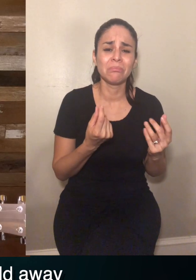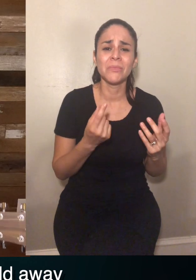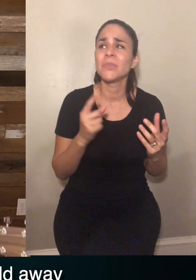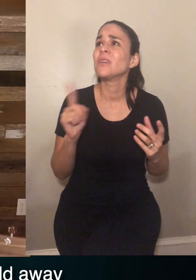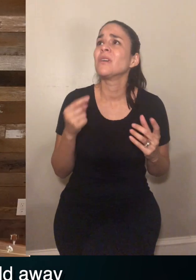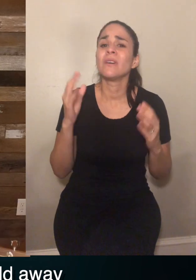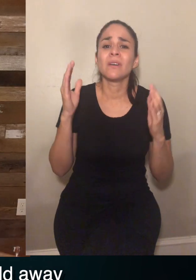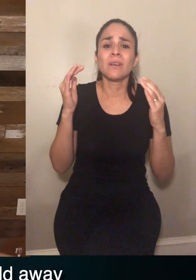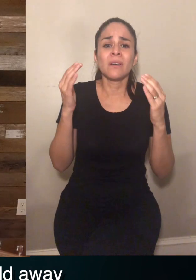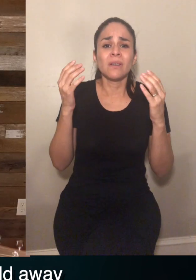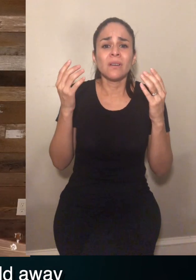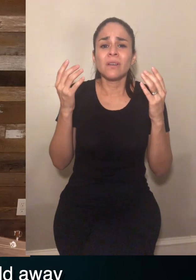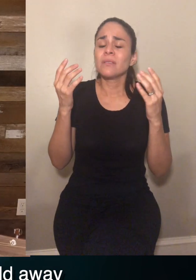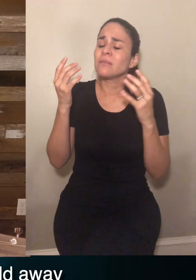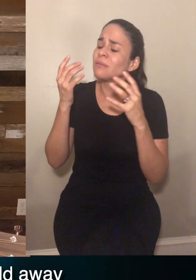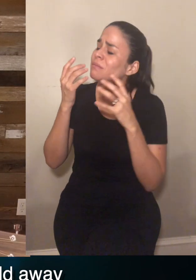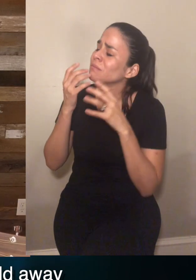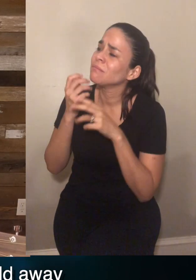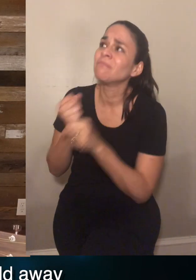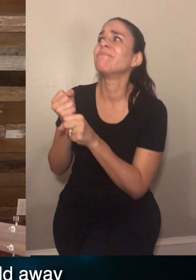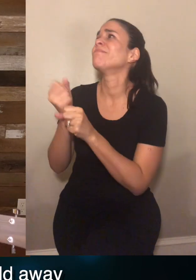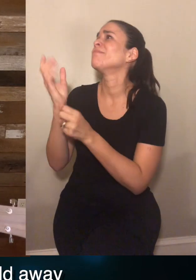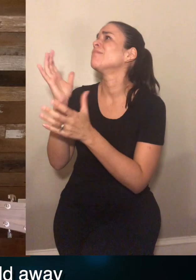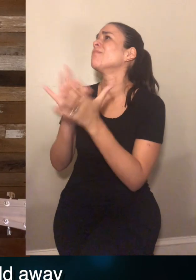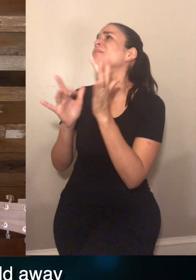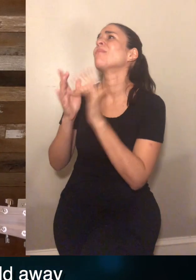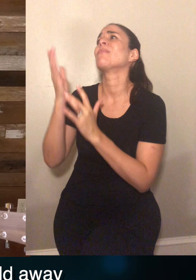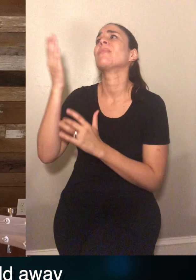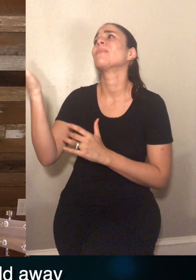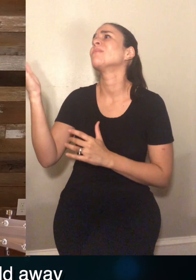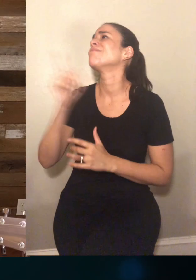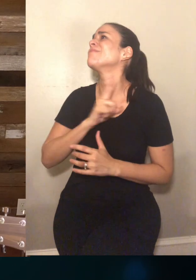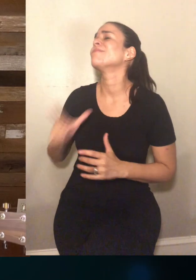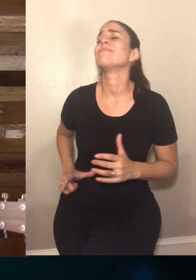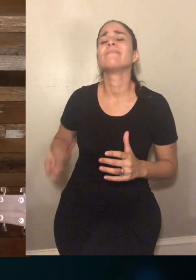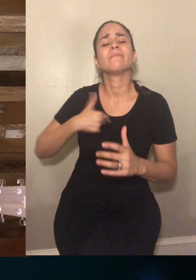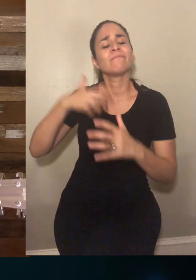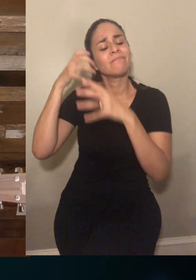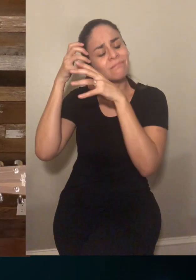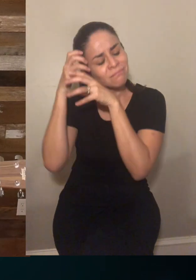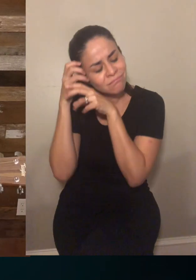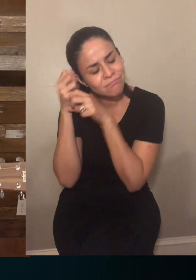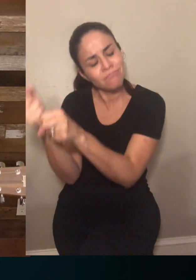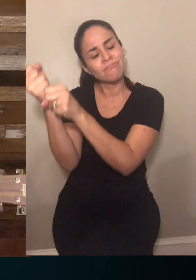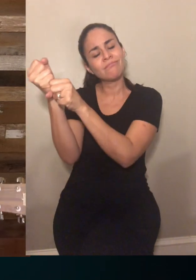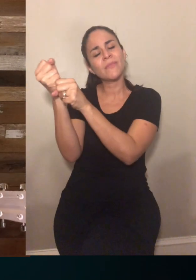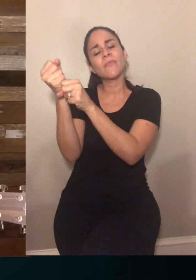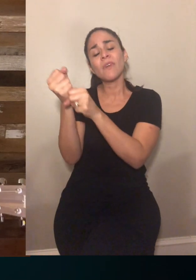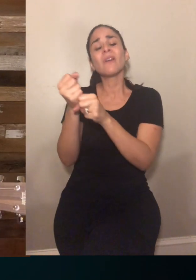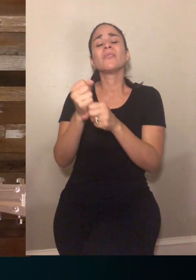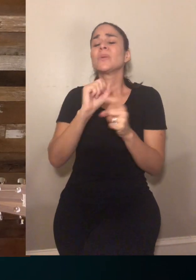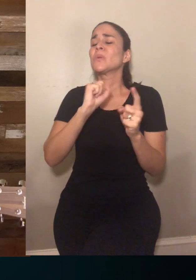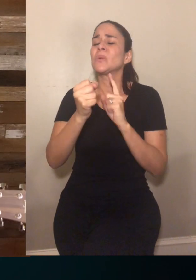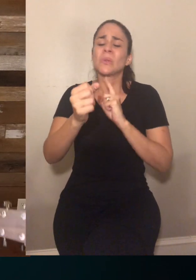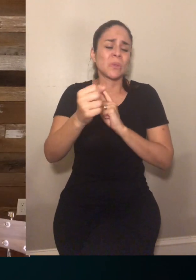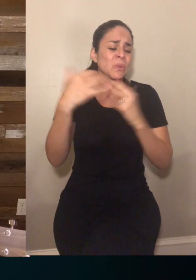my only hope is to trust in you. I trust you, Lord, in the